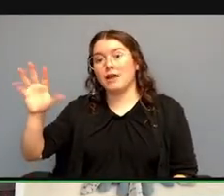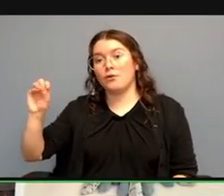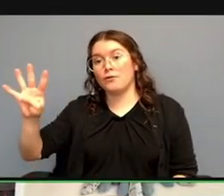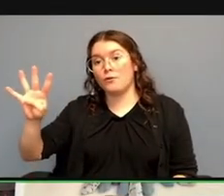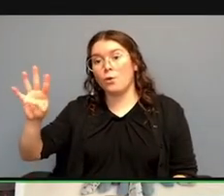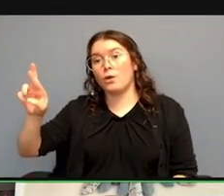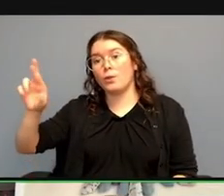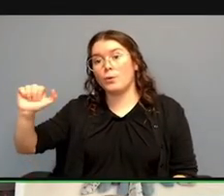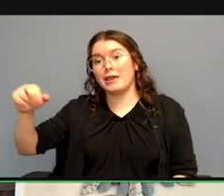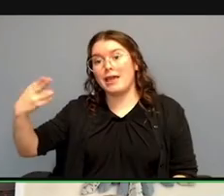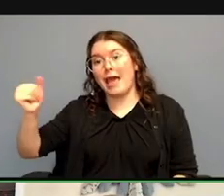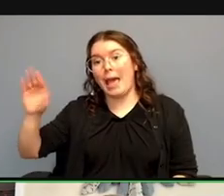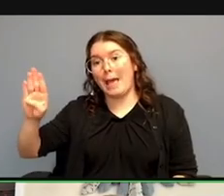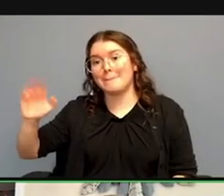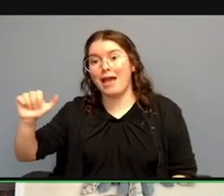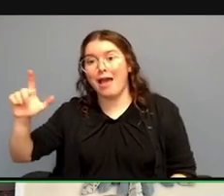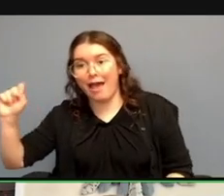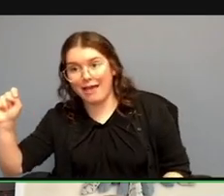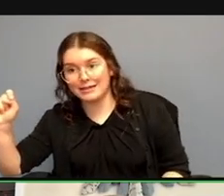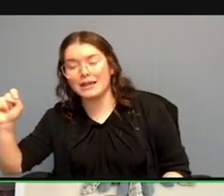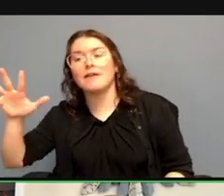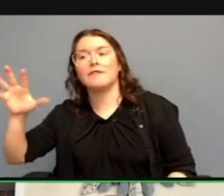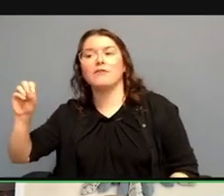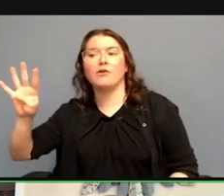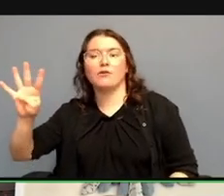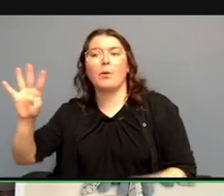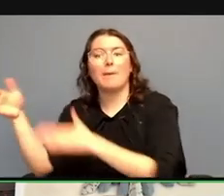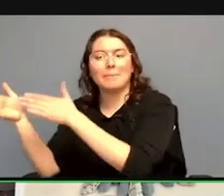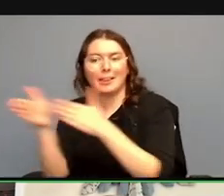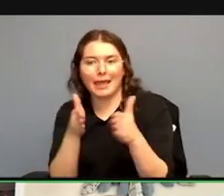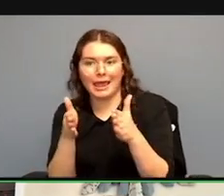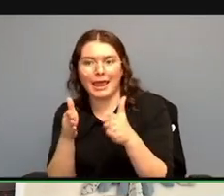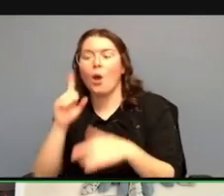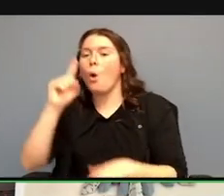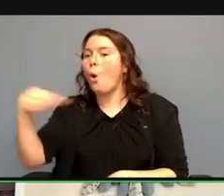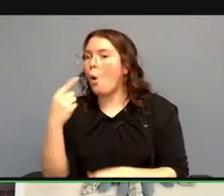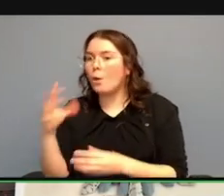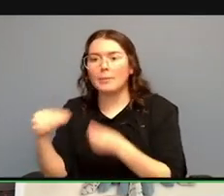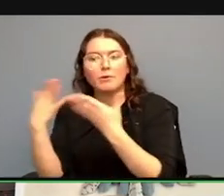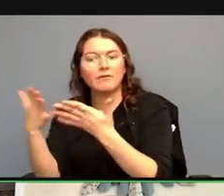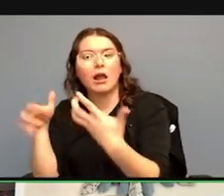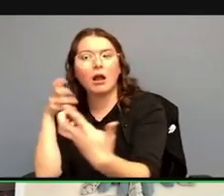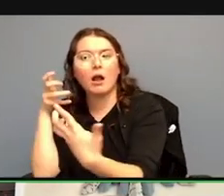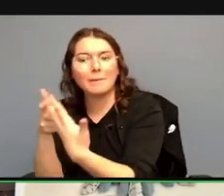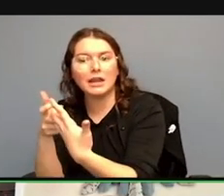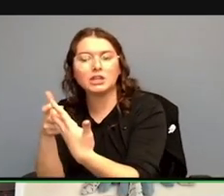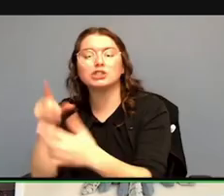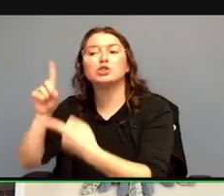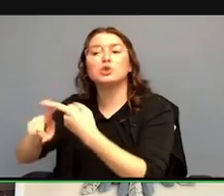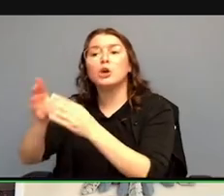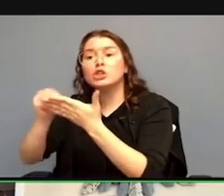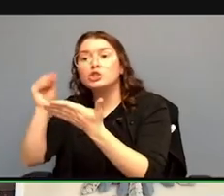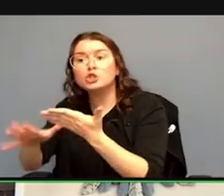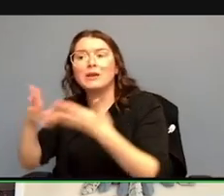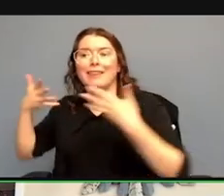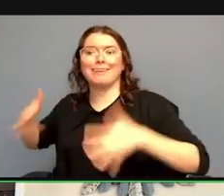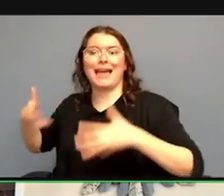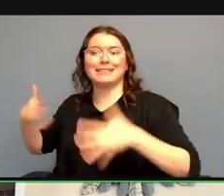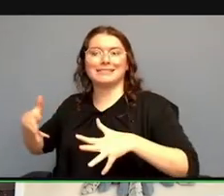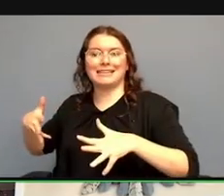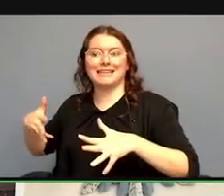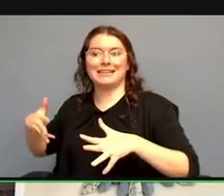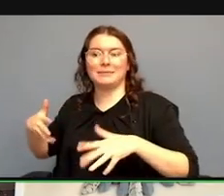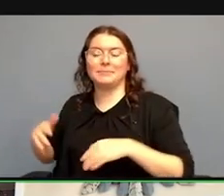Rehabilitation Act, that's the 504 plan that only provides accommodations to a student. That's it, no